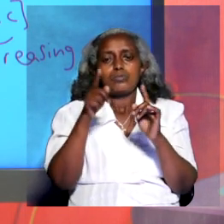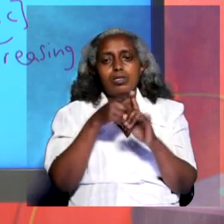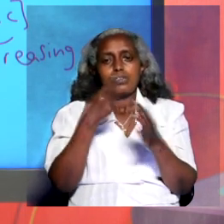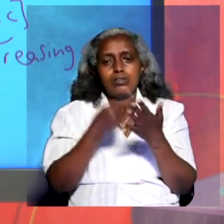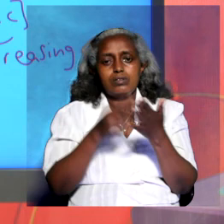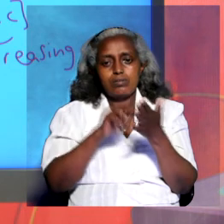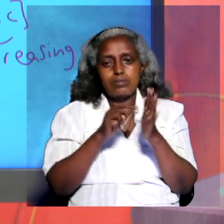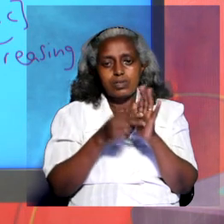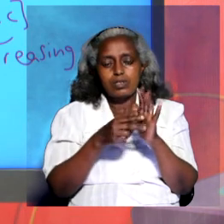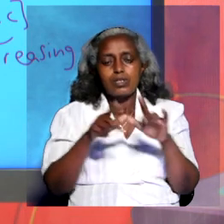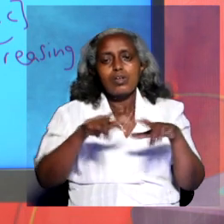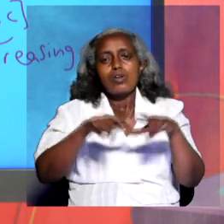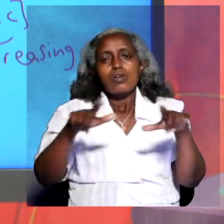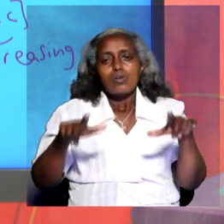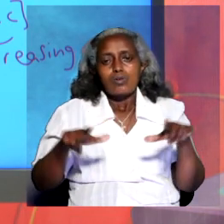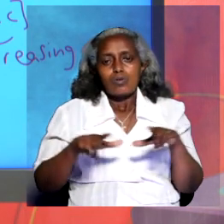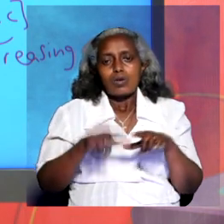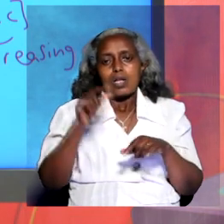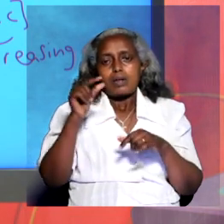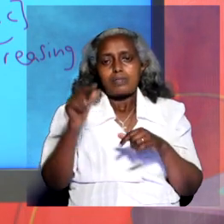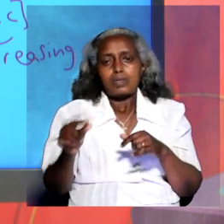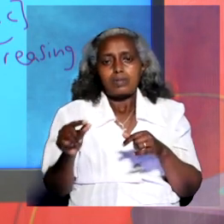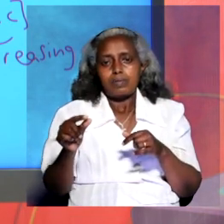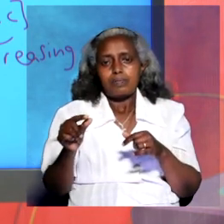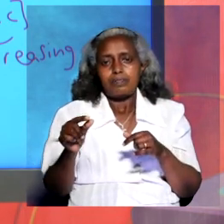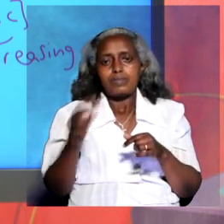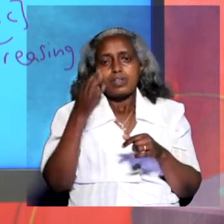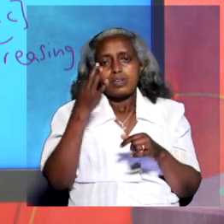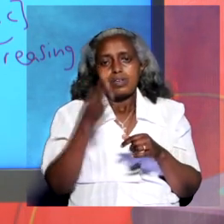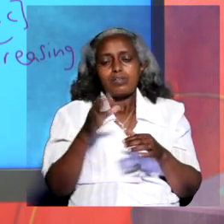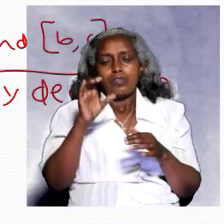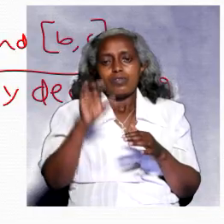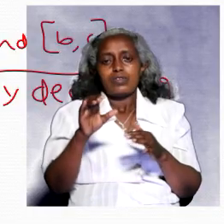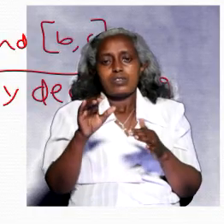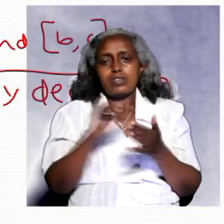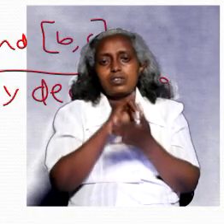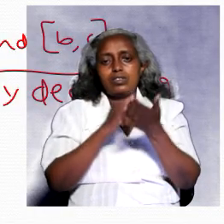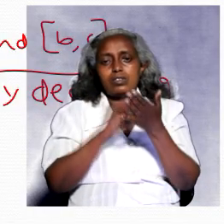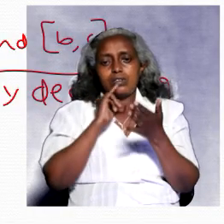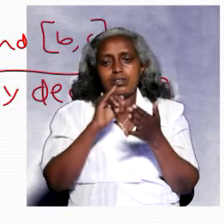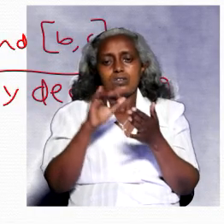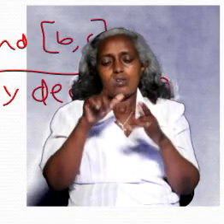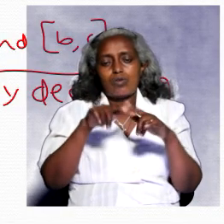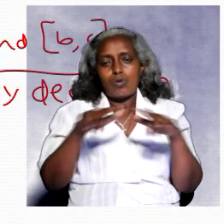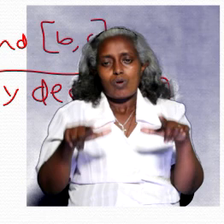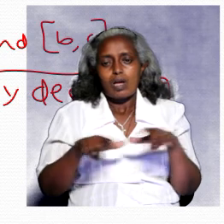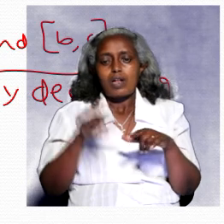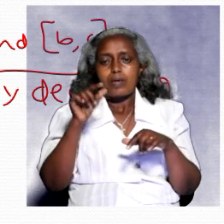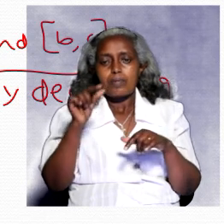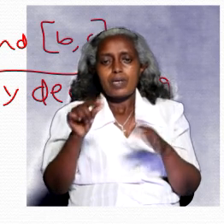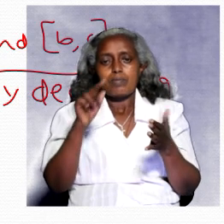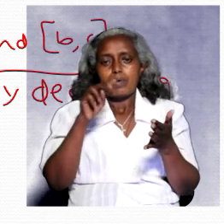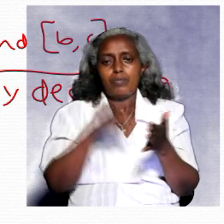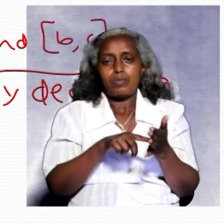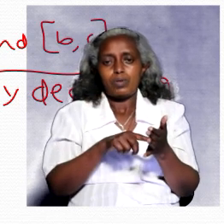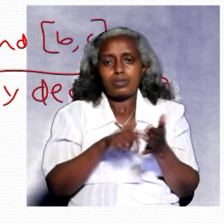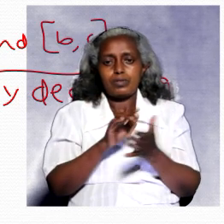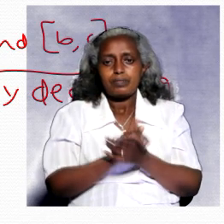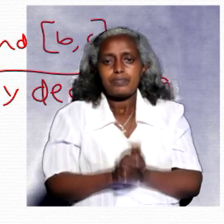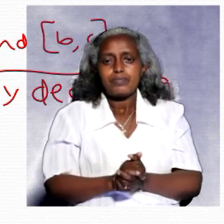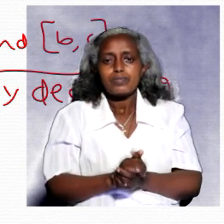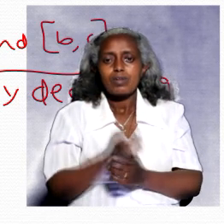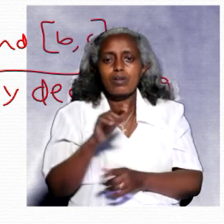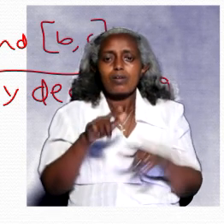means this local minimum. So f of c is this local minimum point.